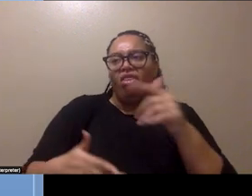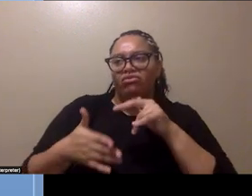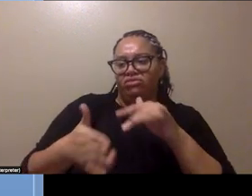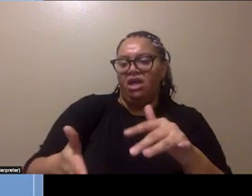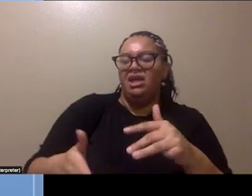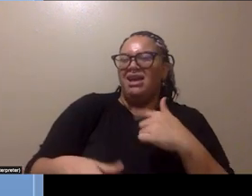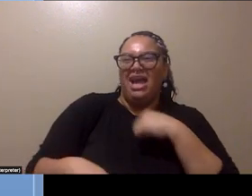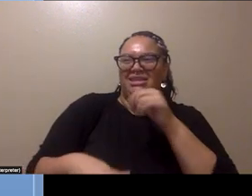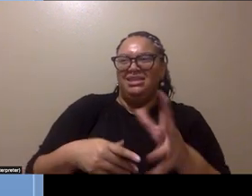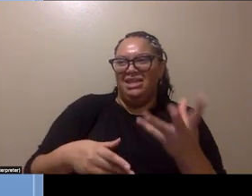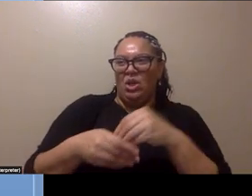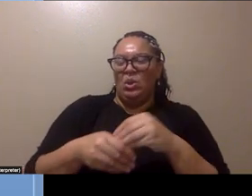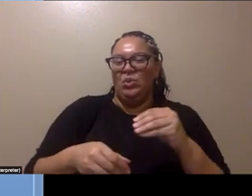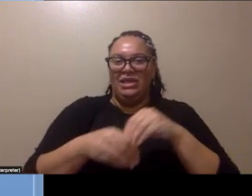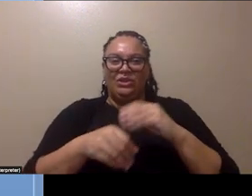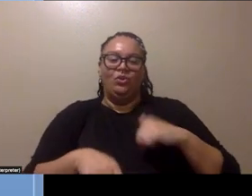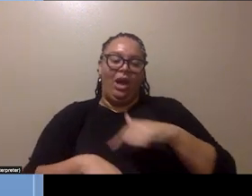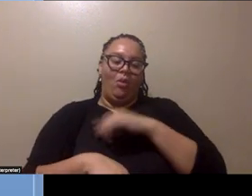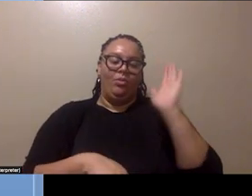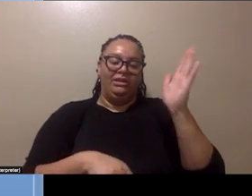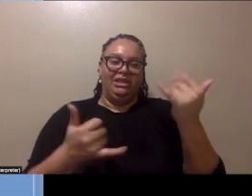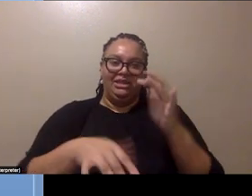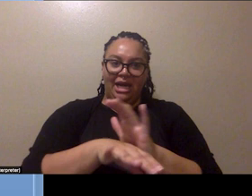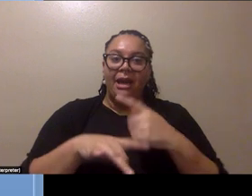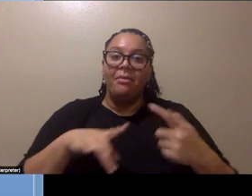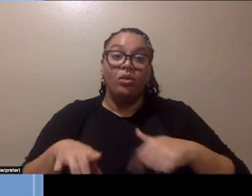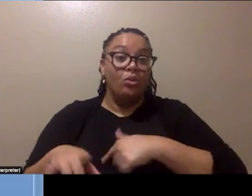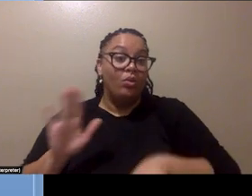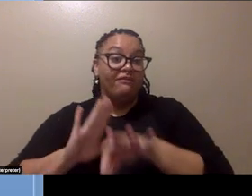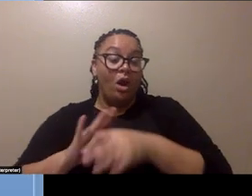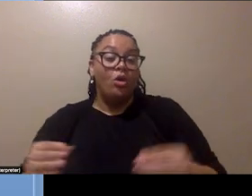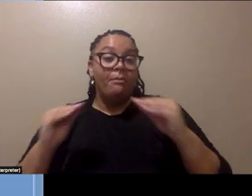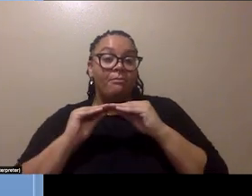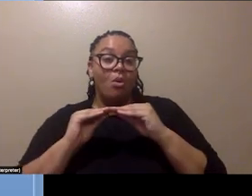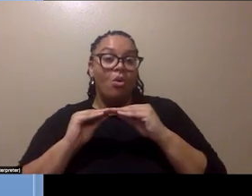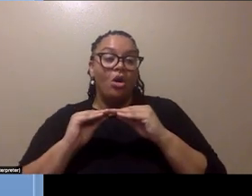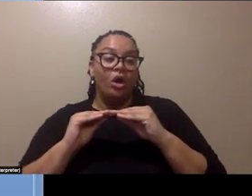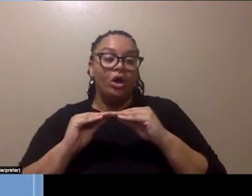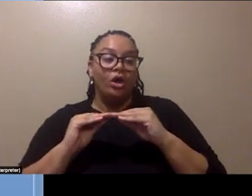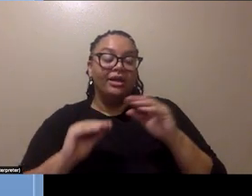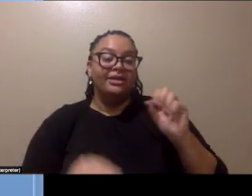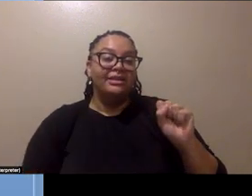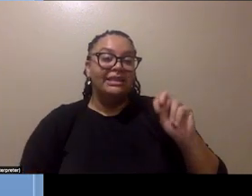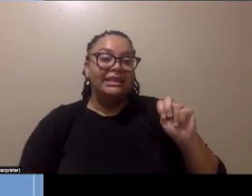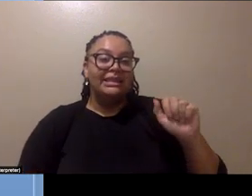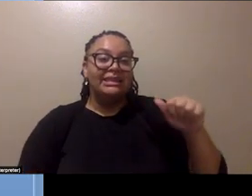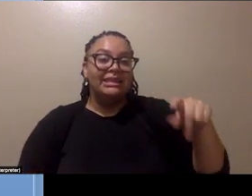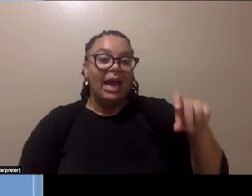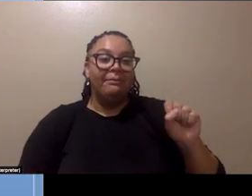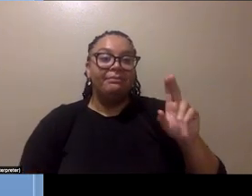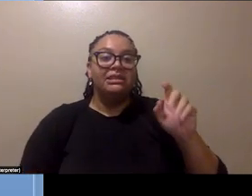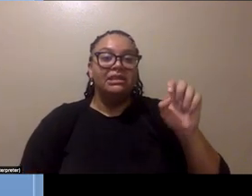some of those natural snags. I didn't include it in this presentation, but we did find more